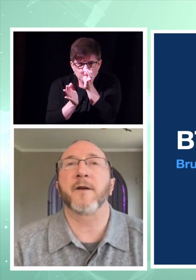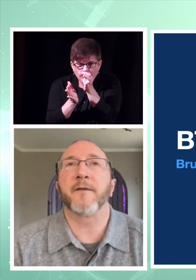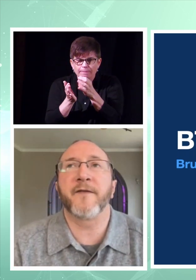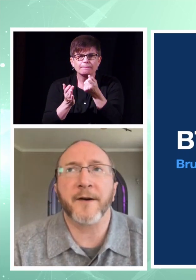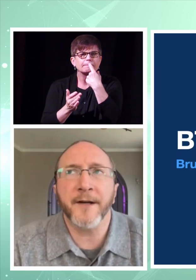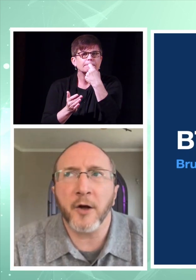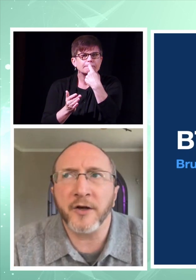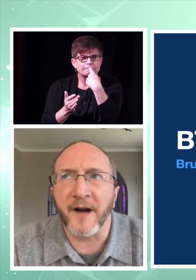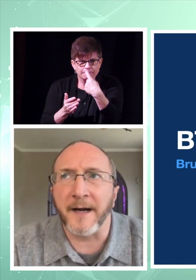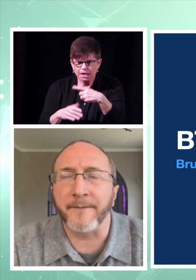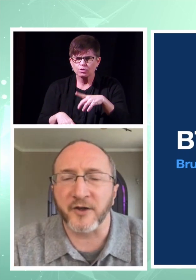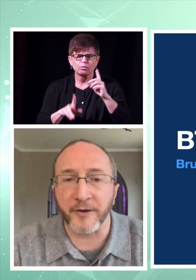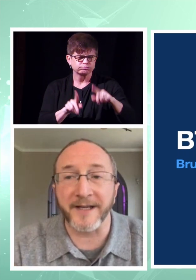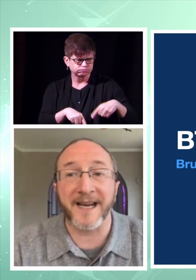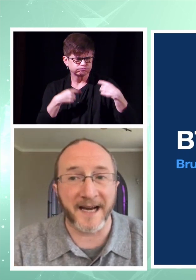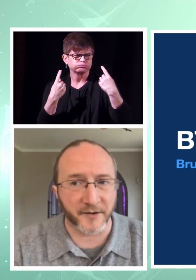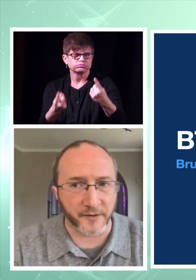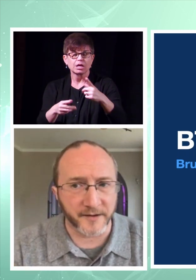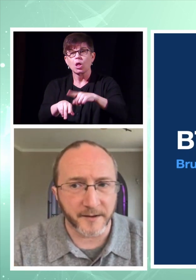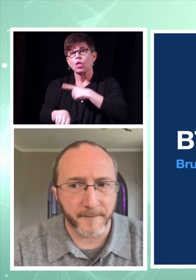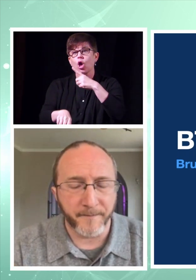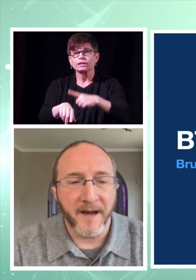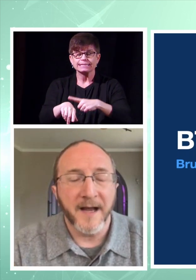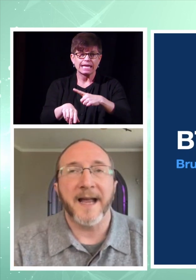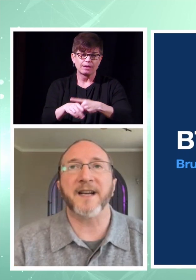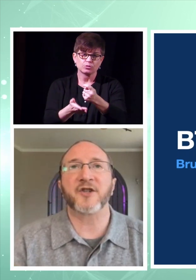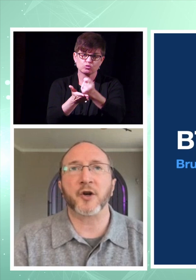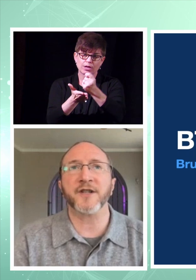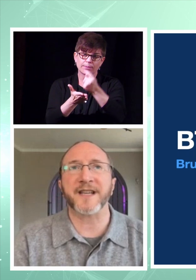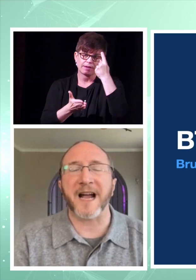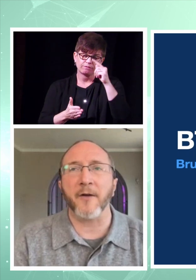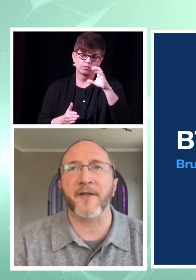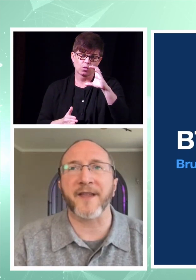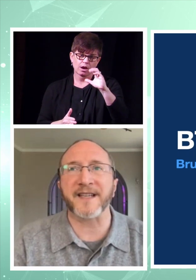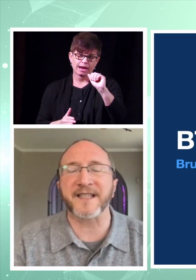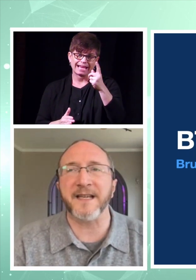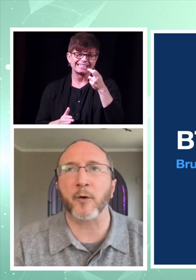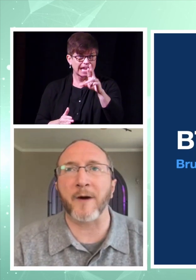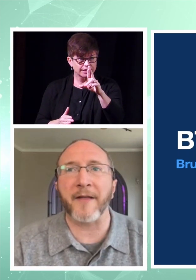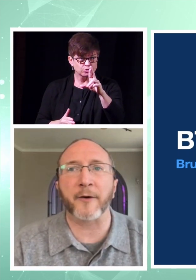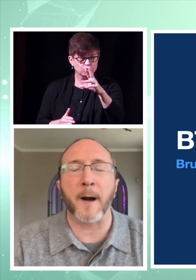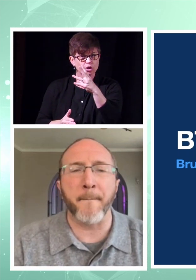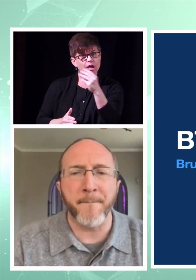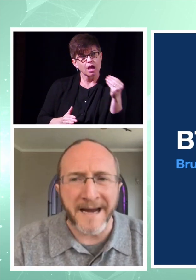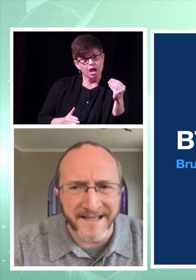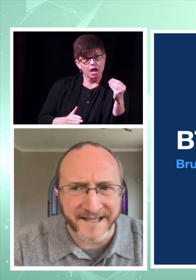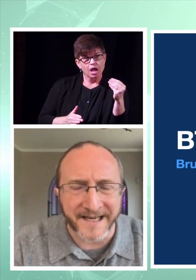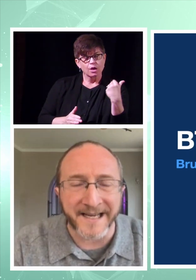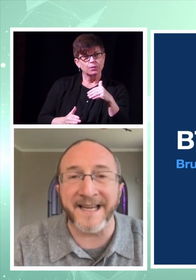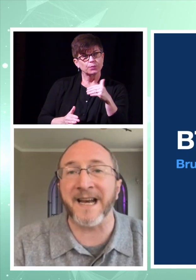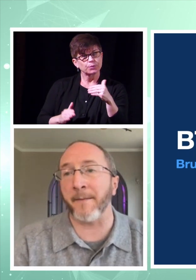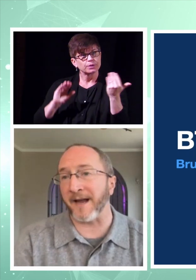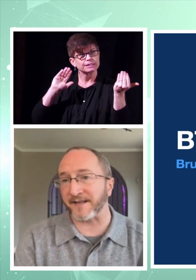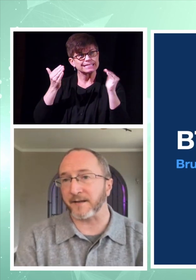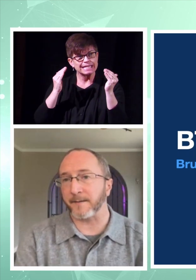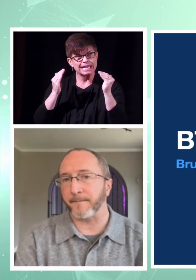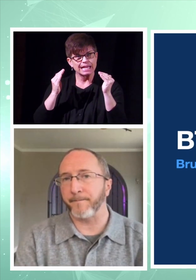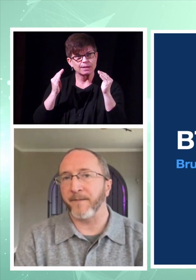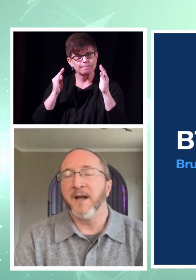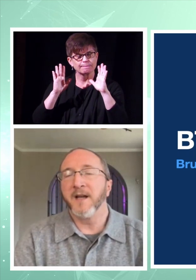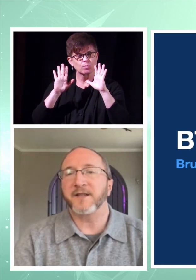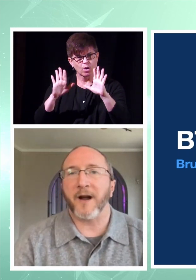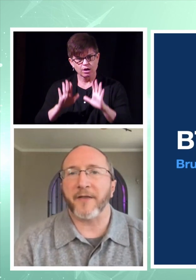been around for a very long time to treat cancers. And it turns out that they seem rather amazing in